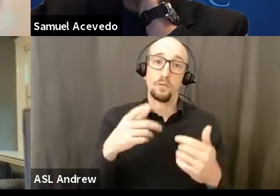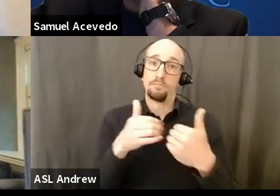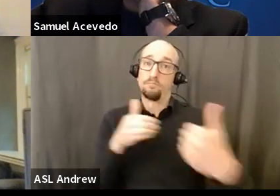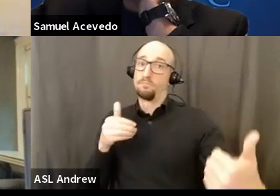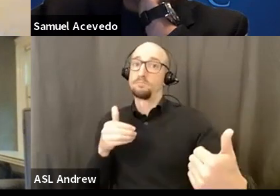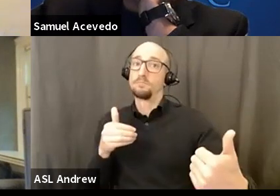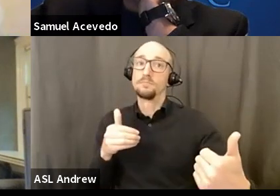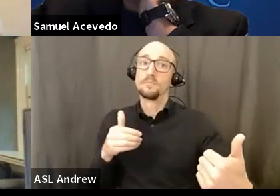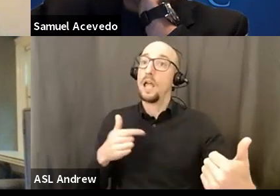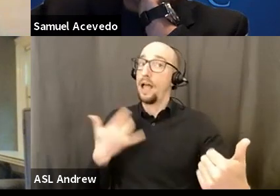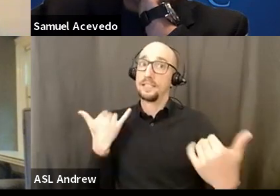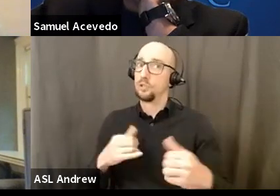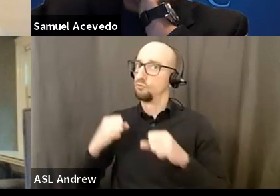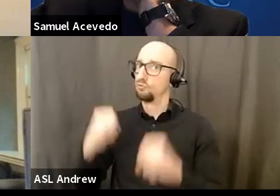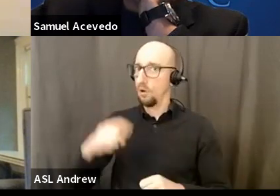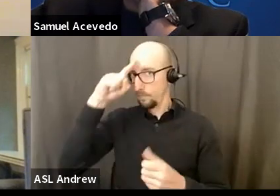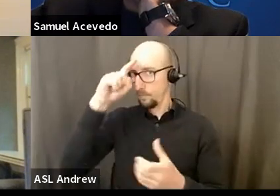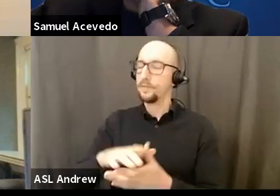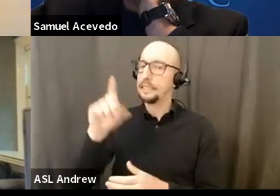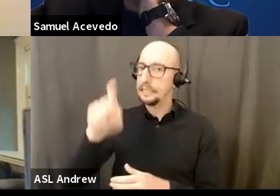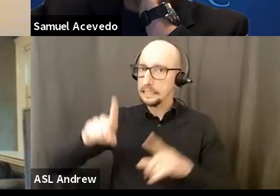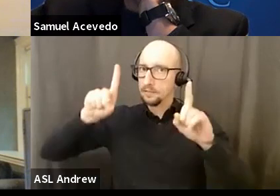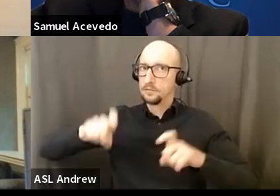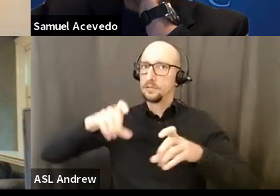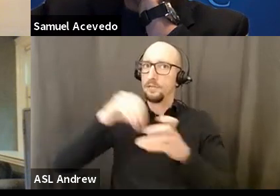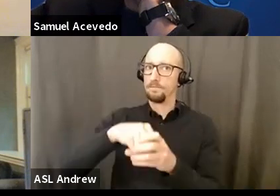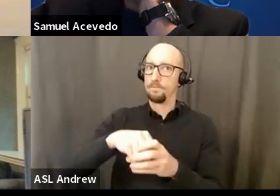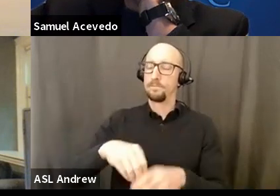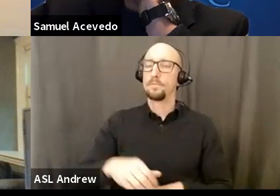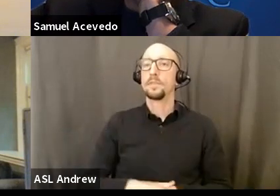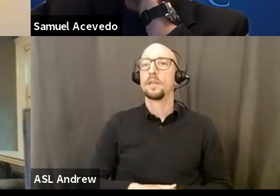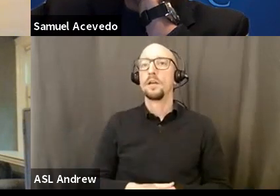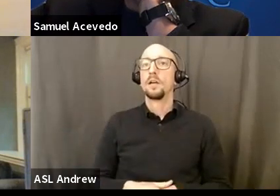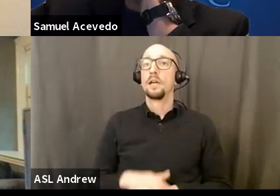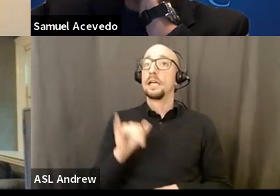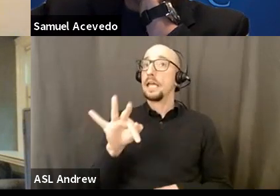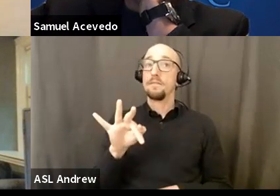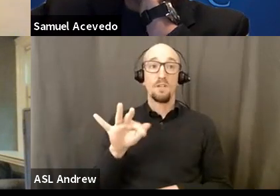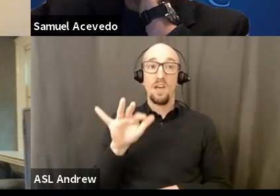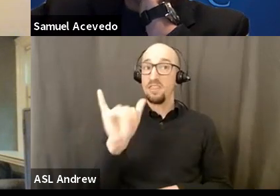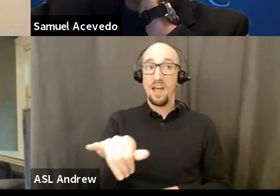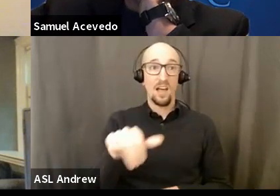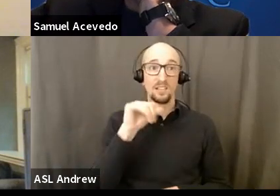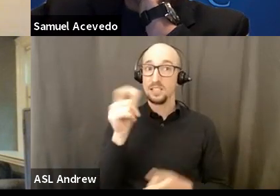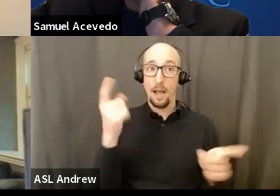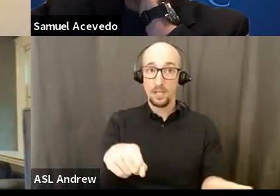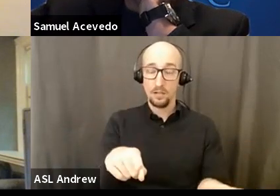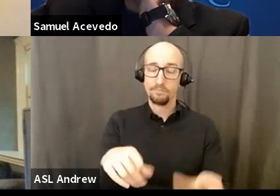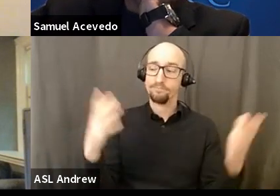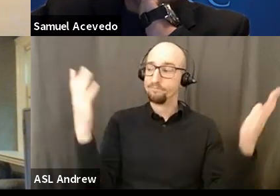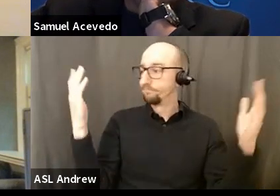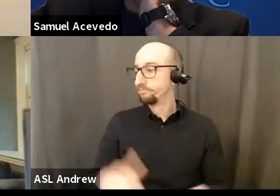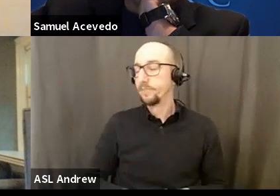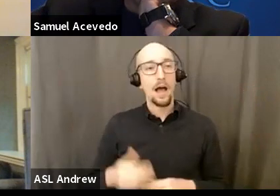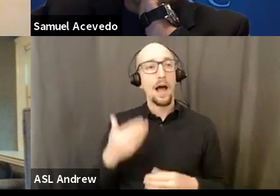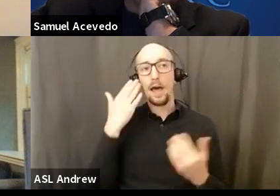clear. And so if that's not the case, I don't know where we're going to